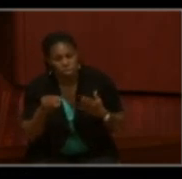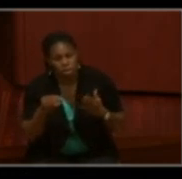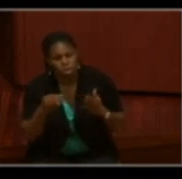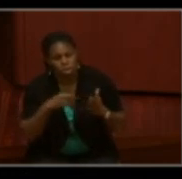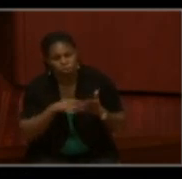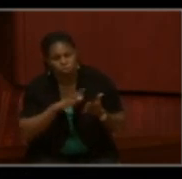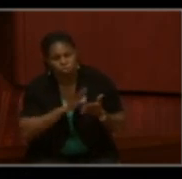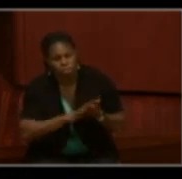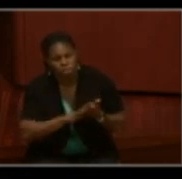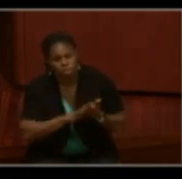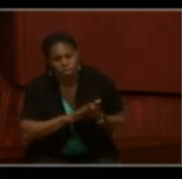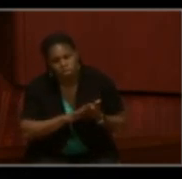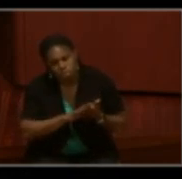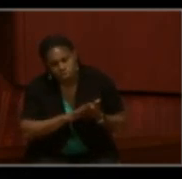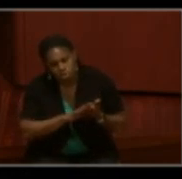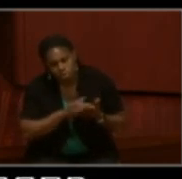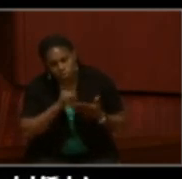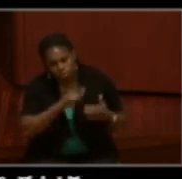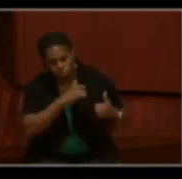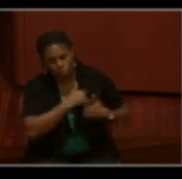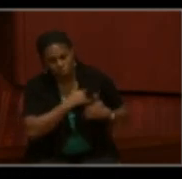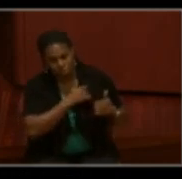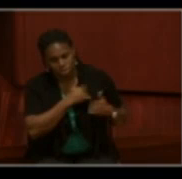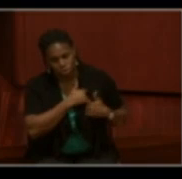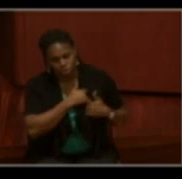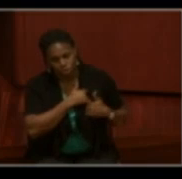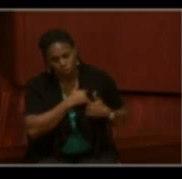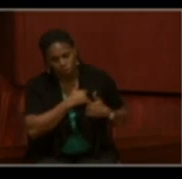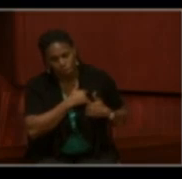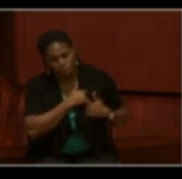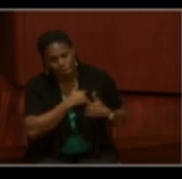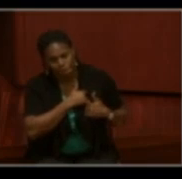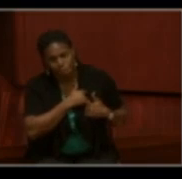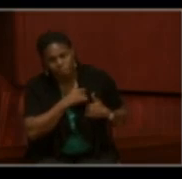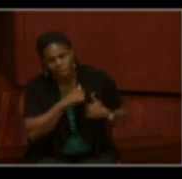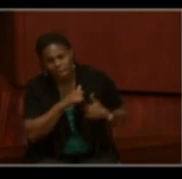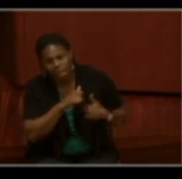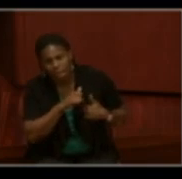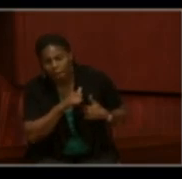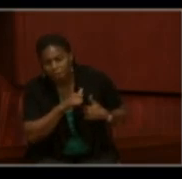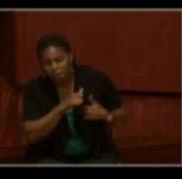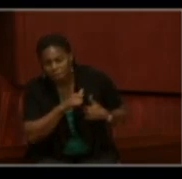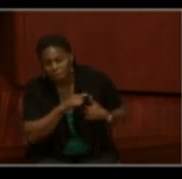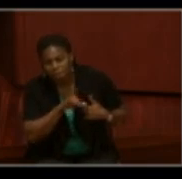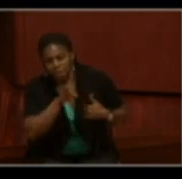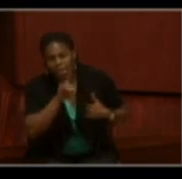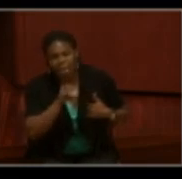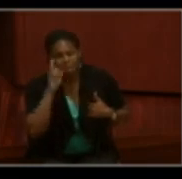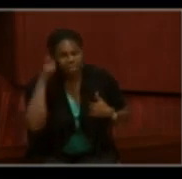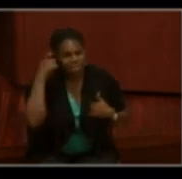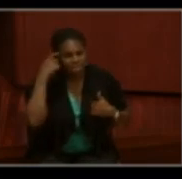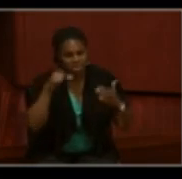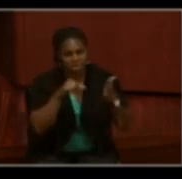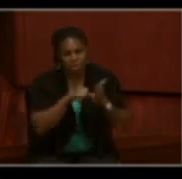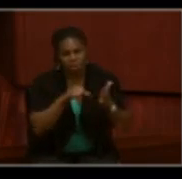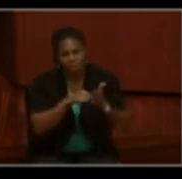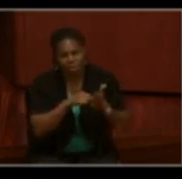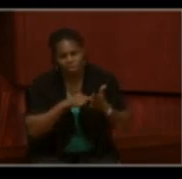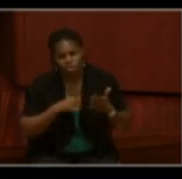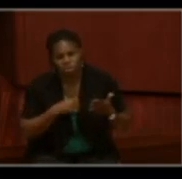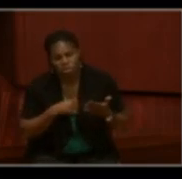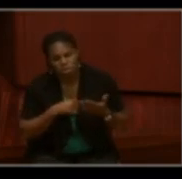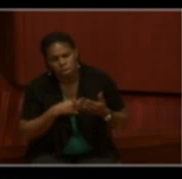of exceptional prominence, the military records, they cost 80 cents per page, the minimum fee of $20,